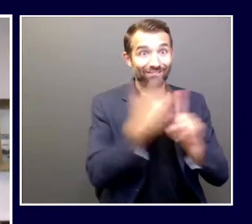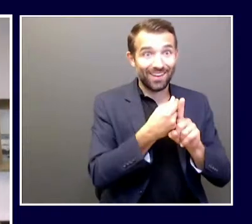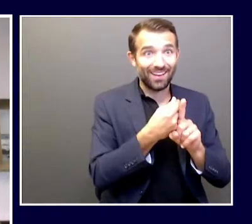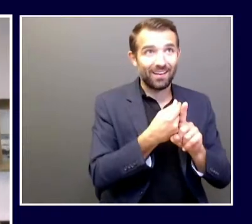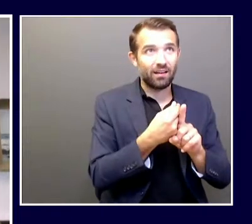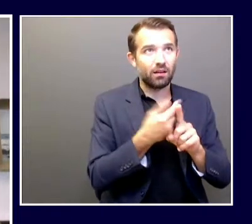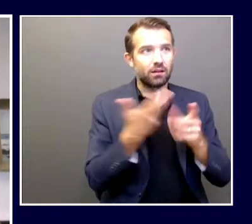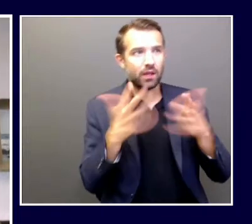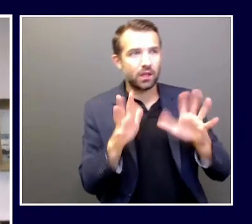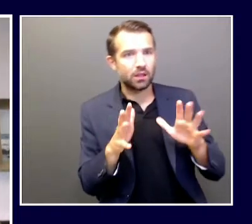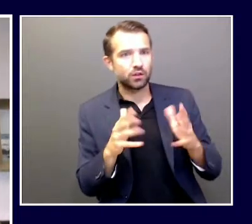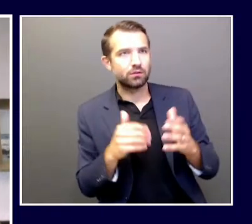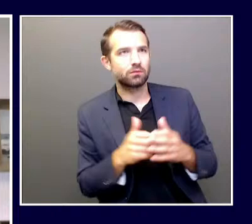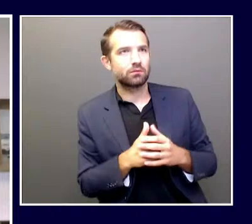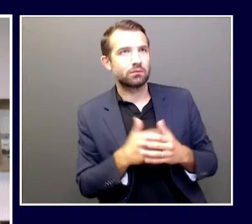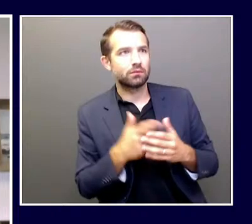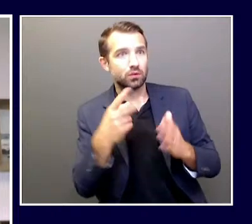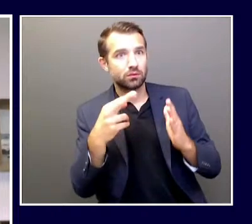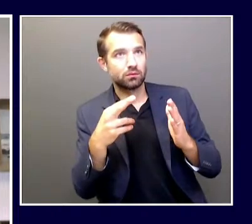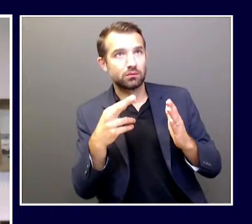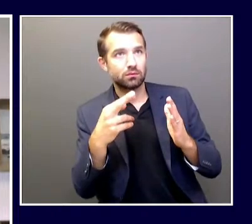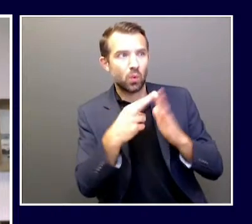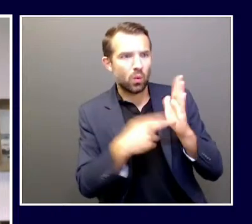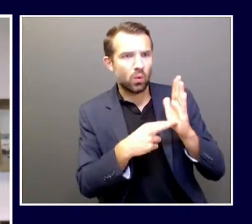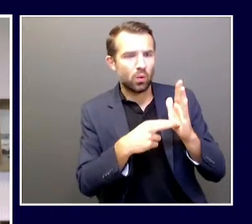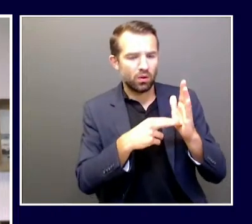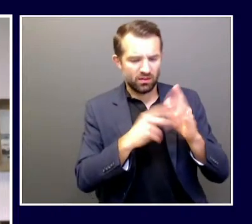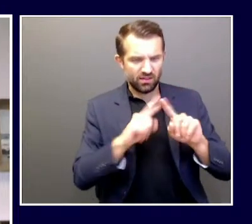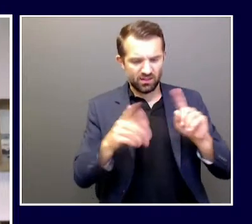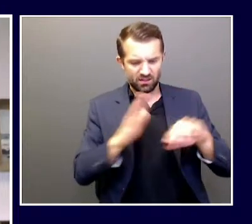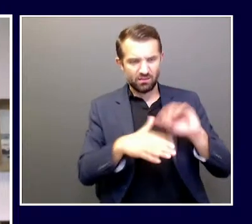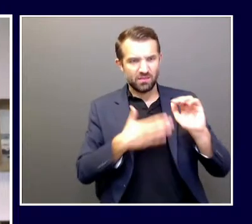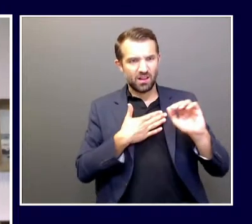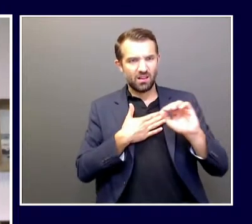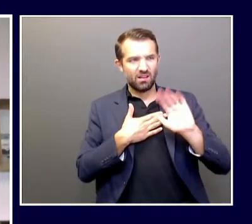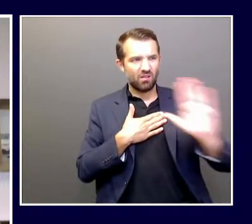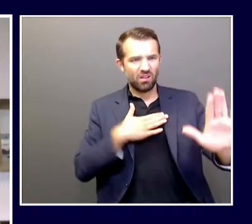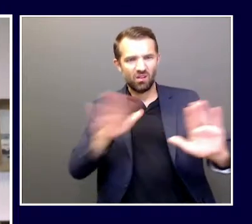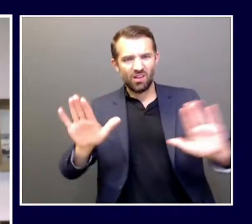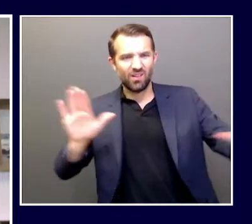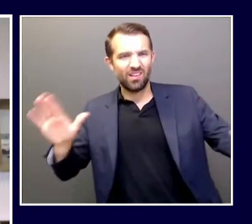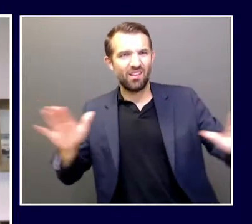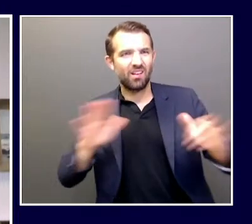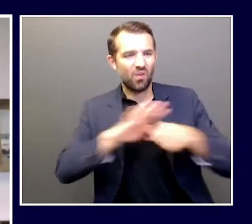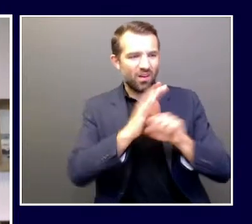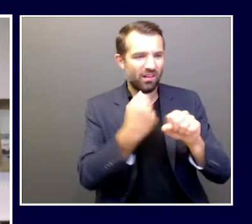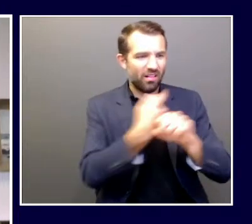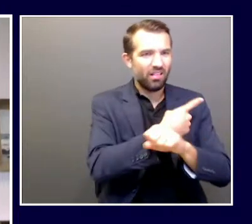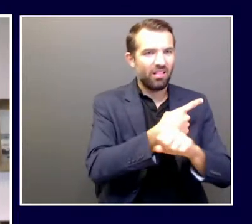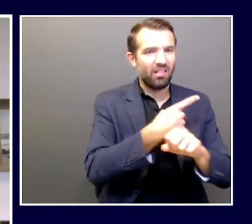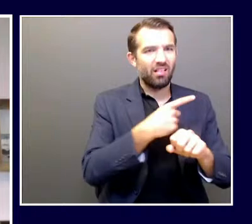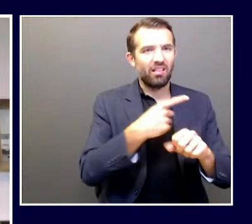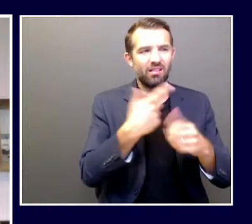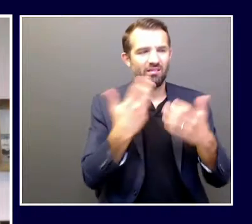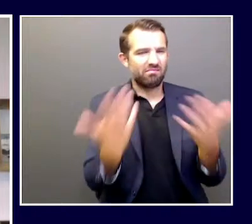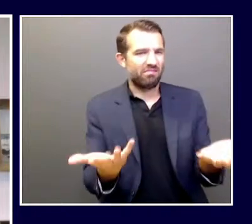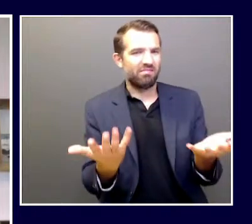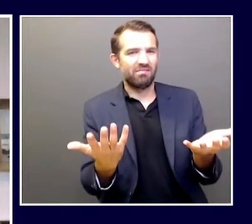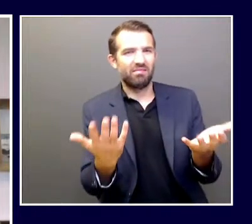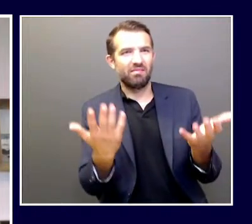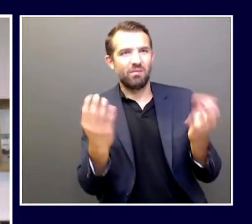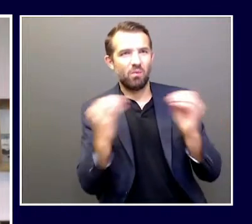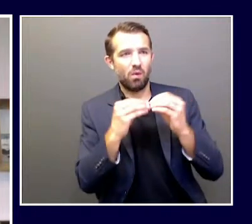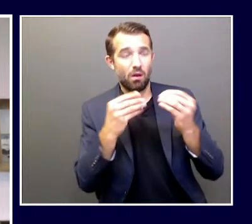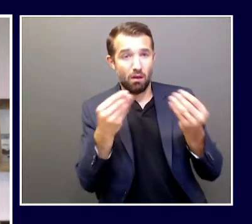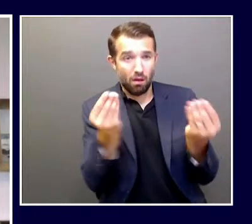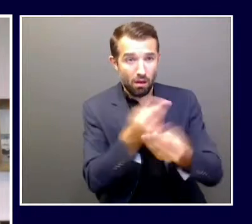part of the risk calculus. But it's also because we're contending with a variant that's more wily and ferocious than anything we've seen